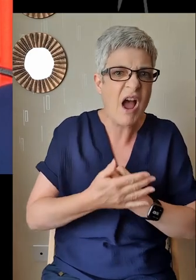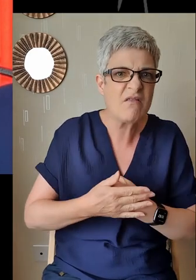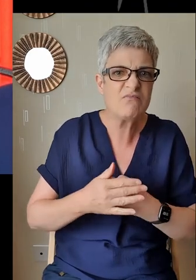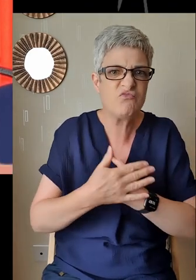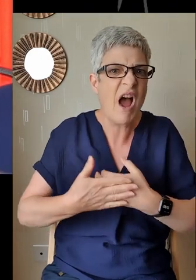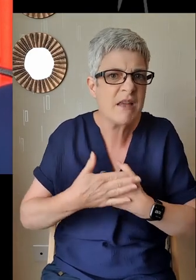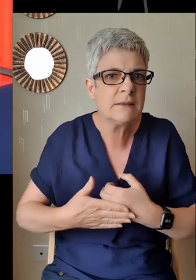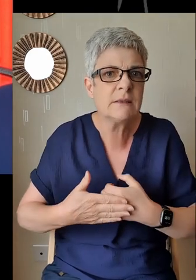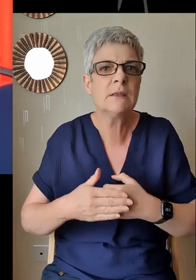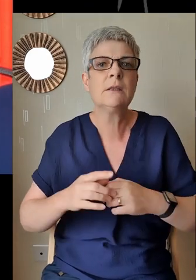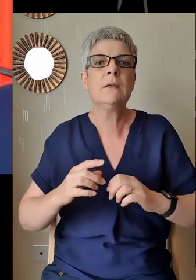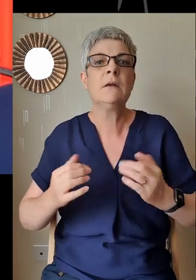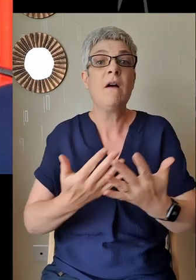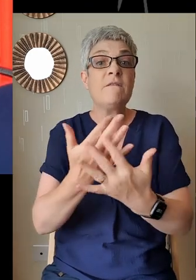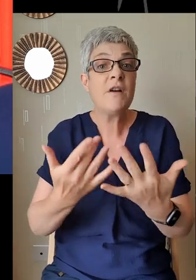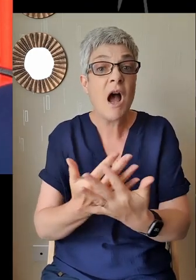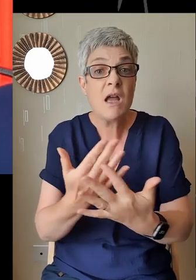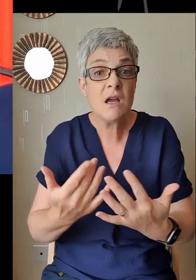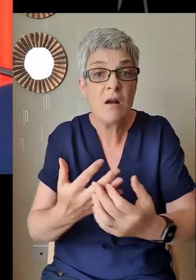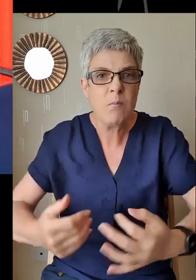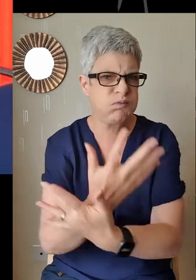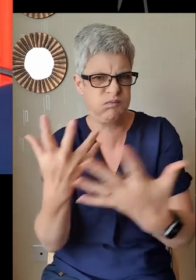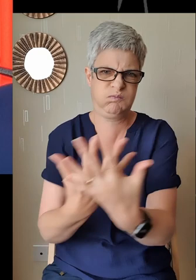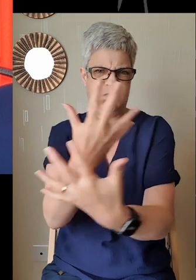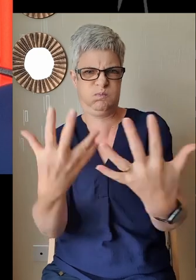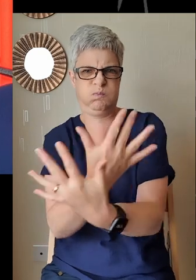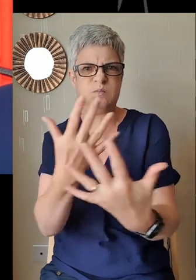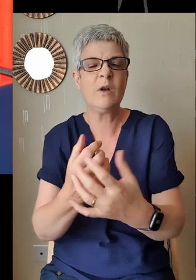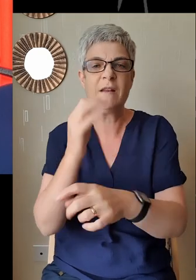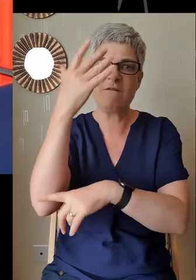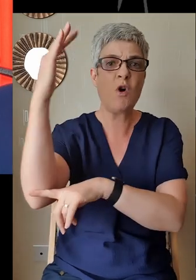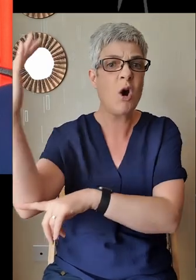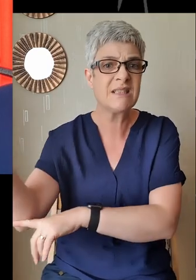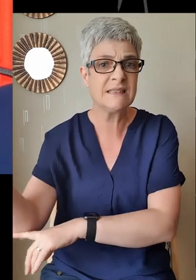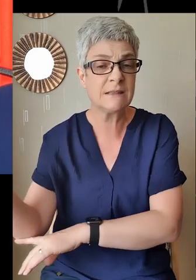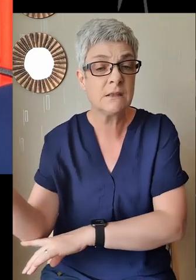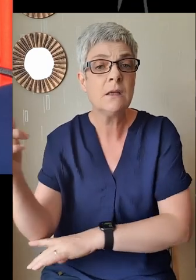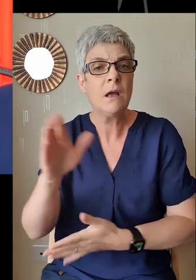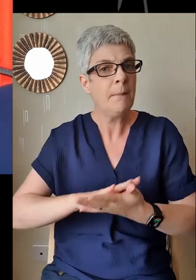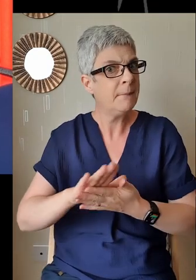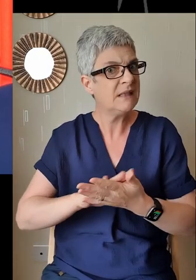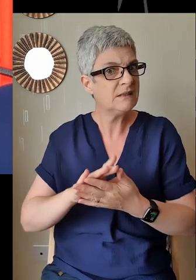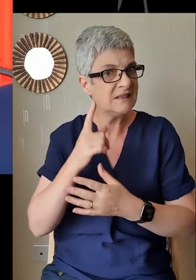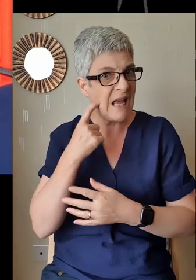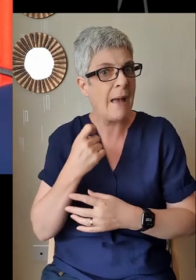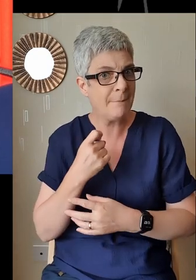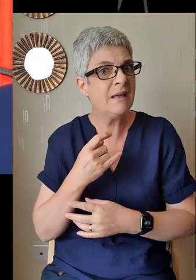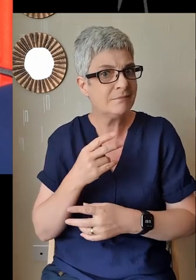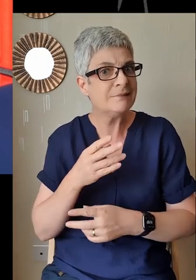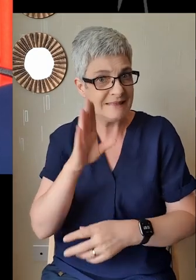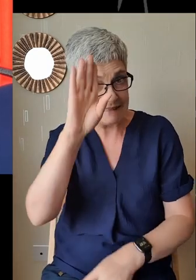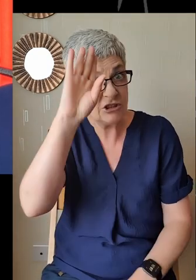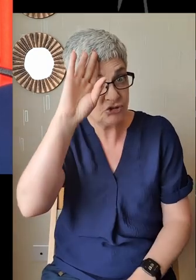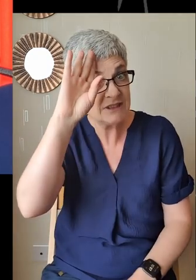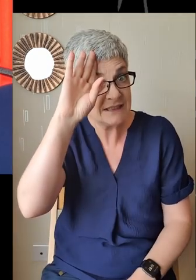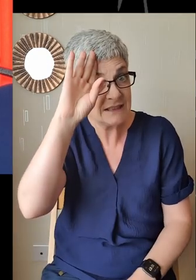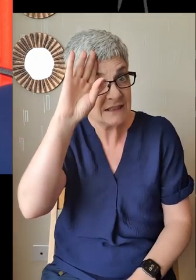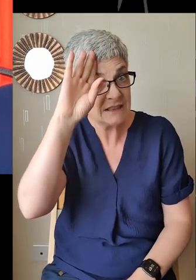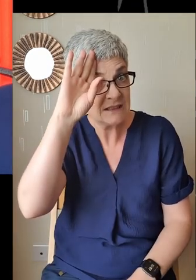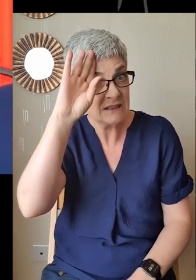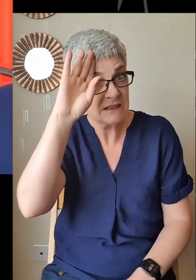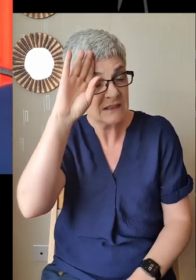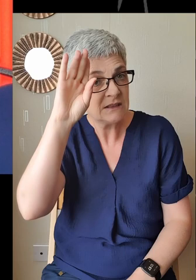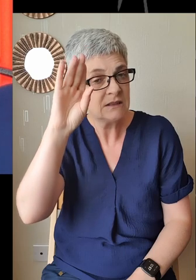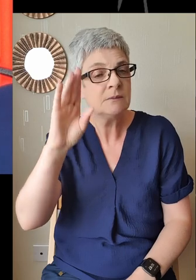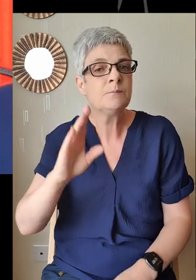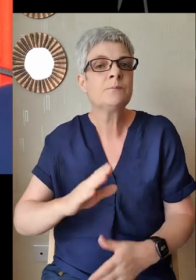fire getting out of control. But out of control can be lethally dangerous. And